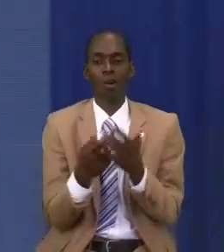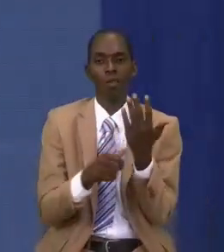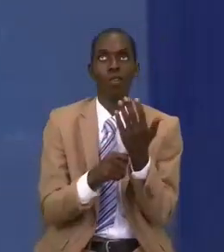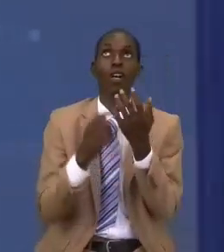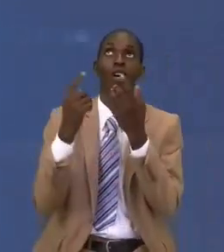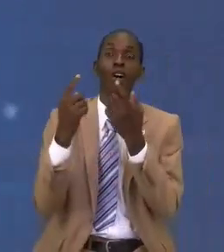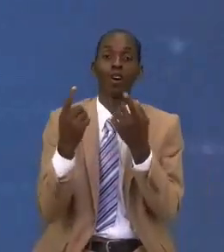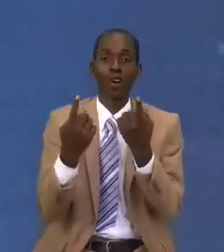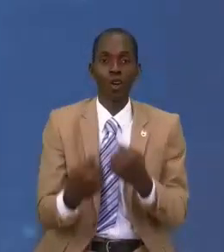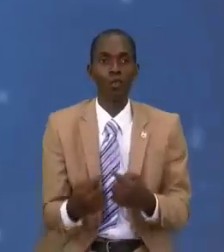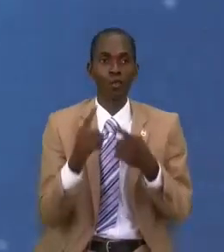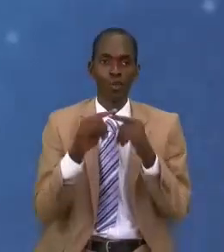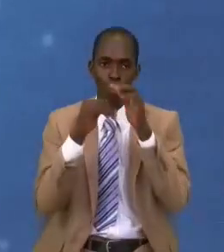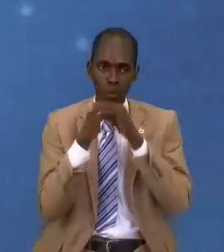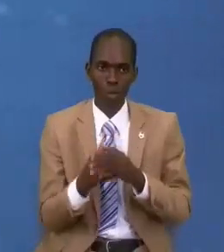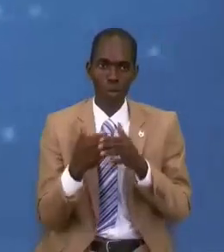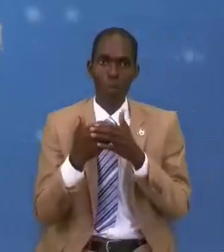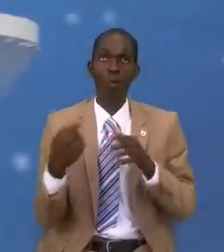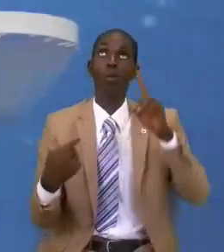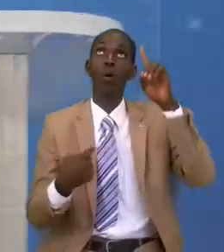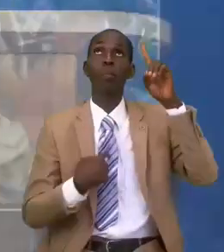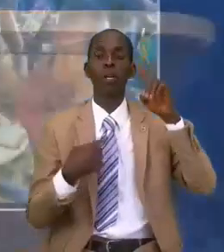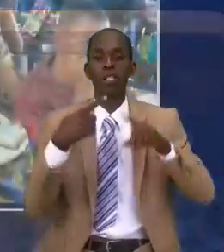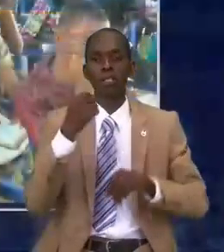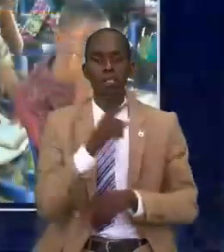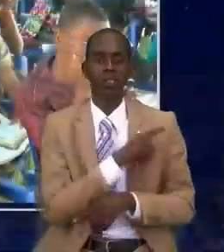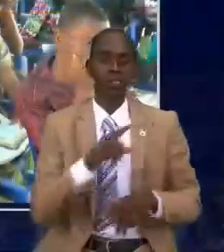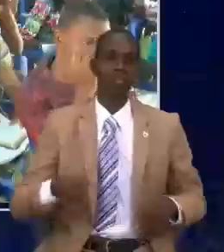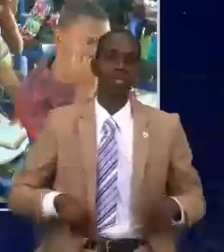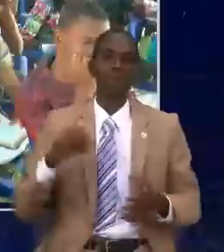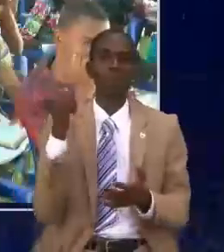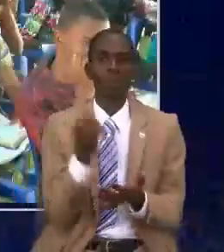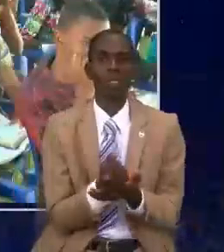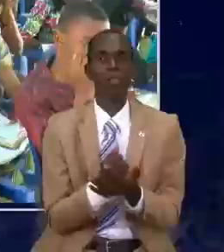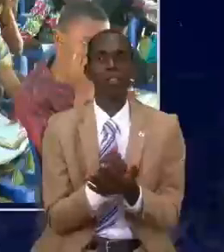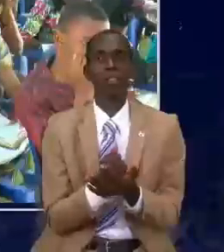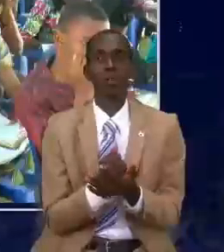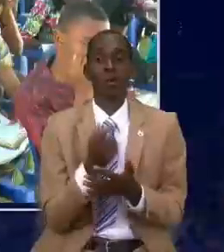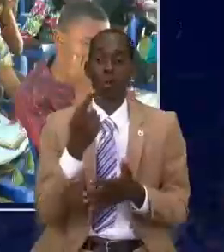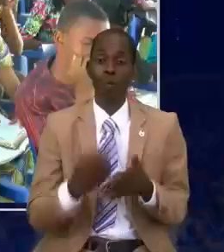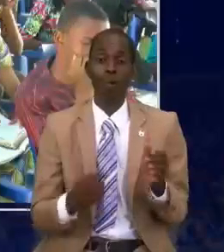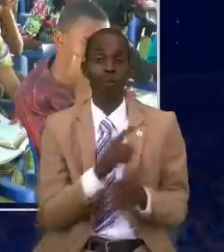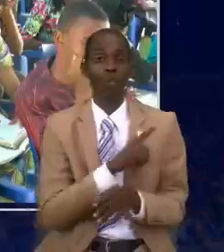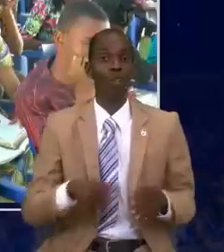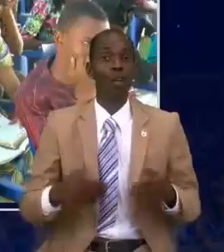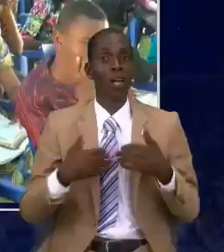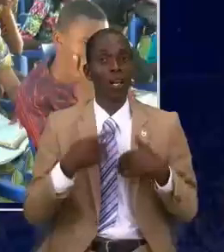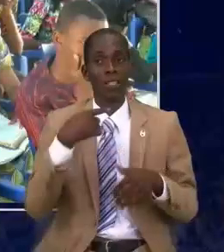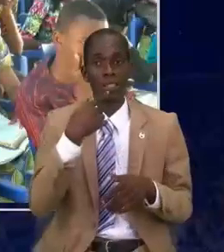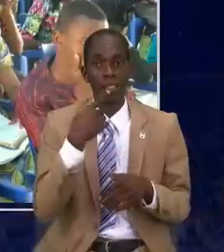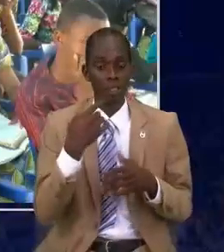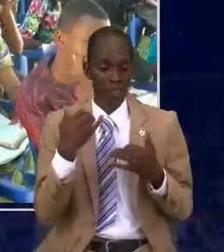says the Lord. And what the Lord has said, you're ready, a fulfillment of that, and other people will